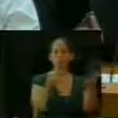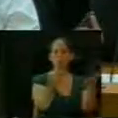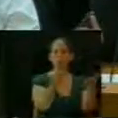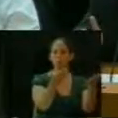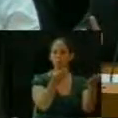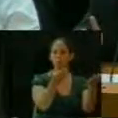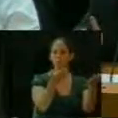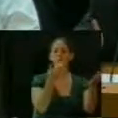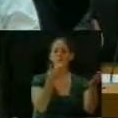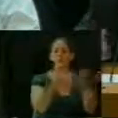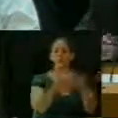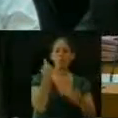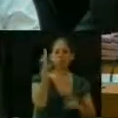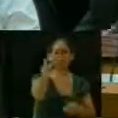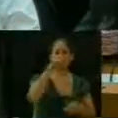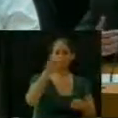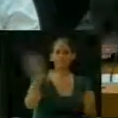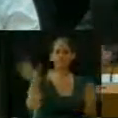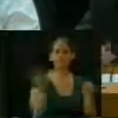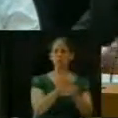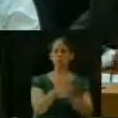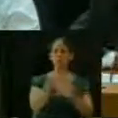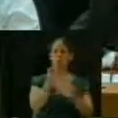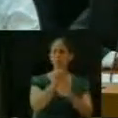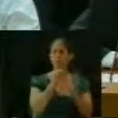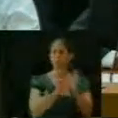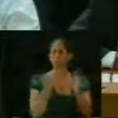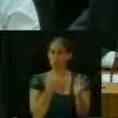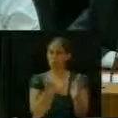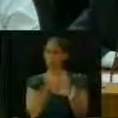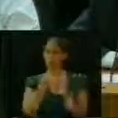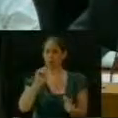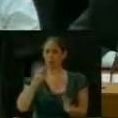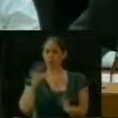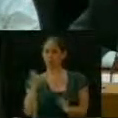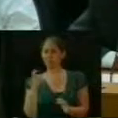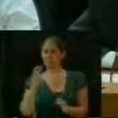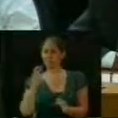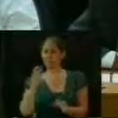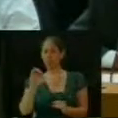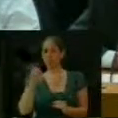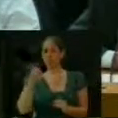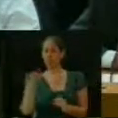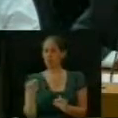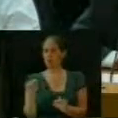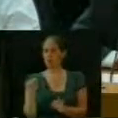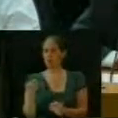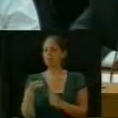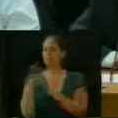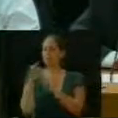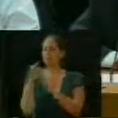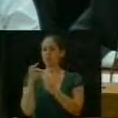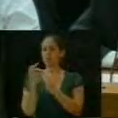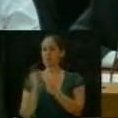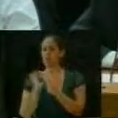that would be good for the entire state. We in Knox County, we're unique. We have